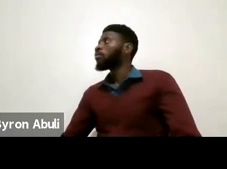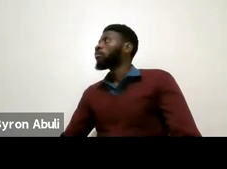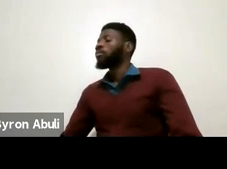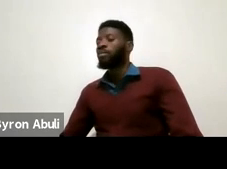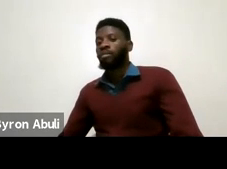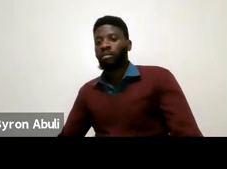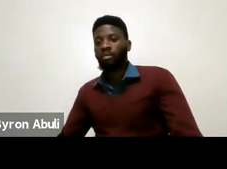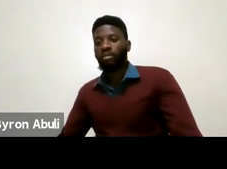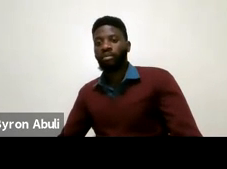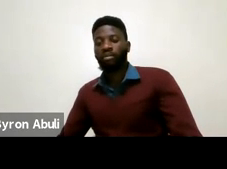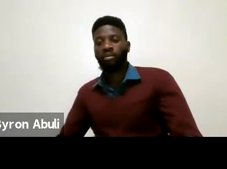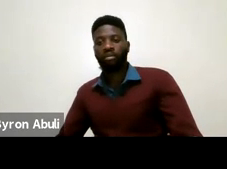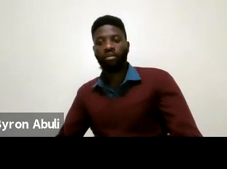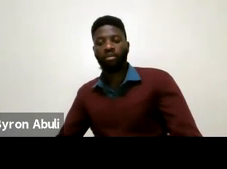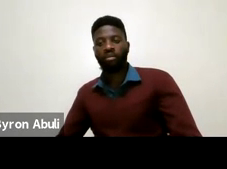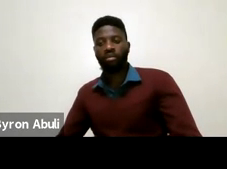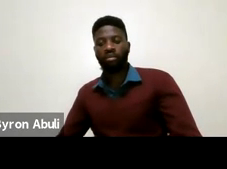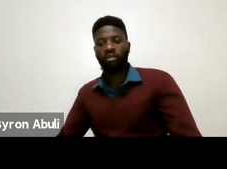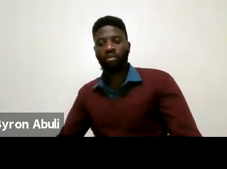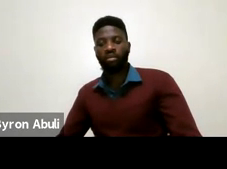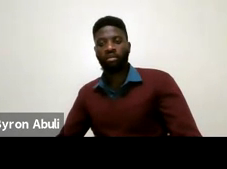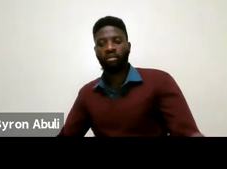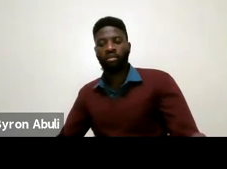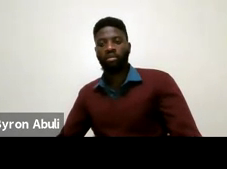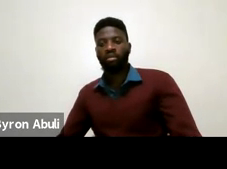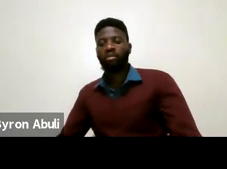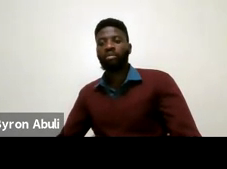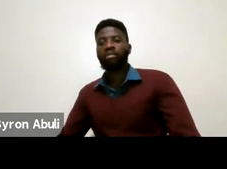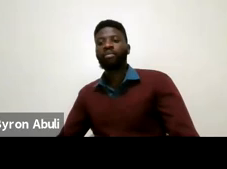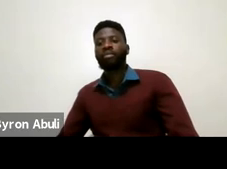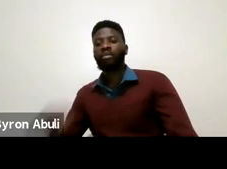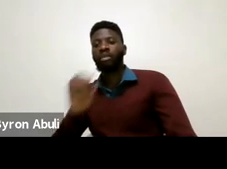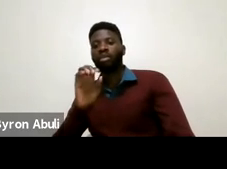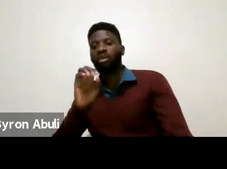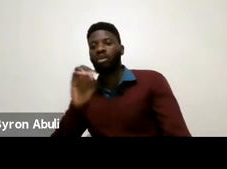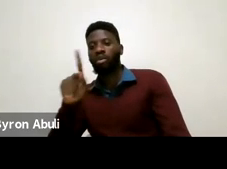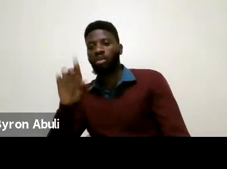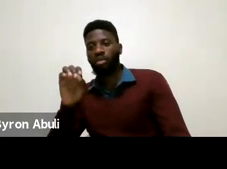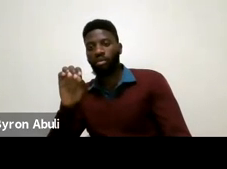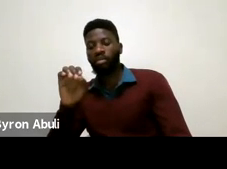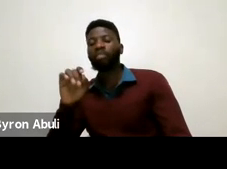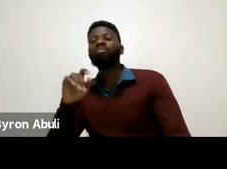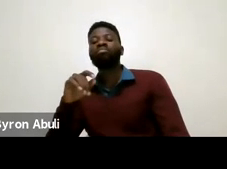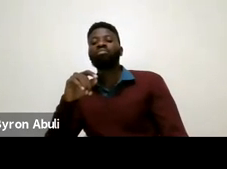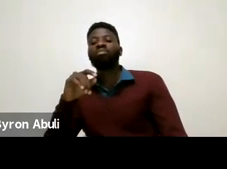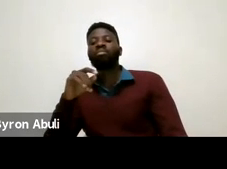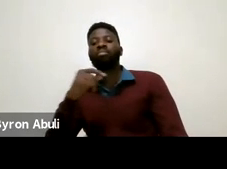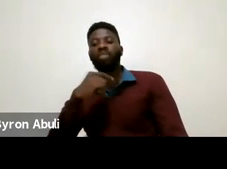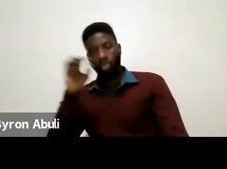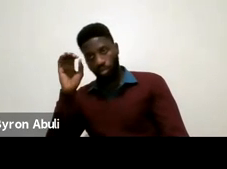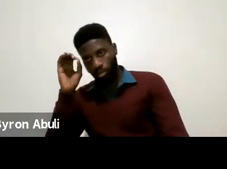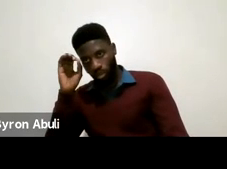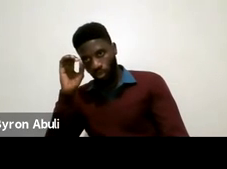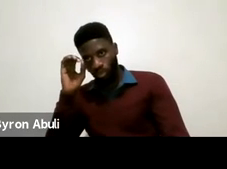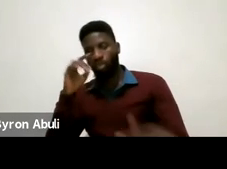I think my opinion also about the goal setting thing. Sometimes we plan, let's say you want in this year,